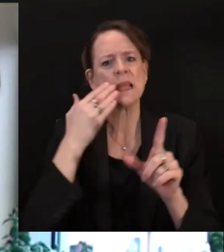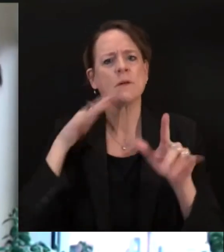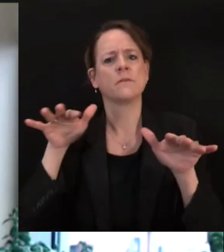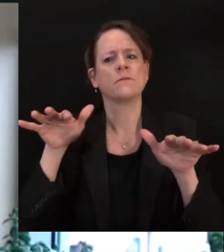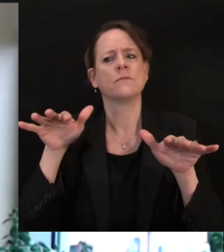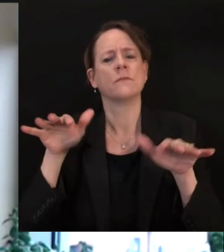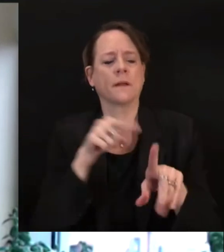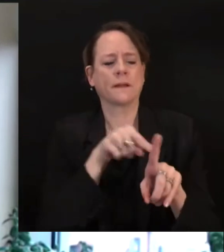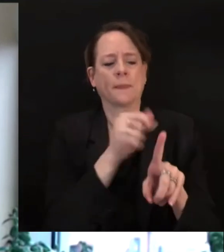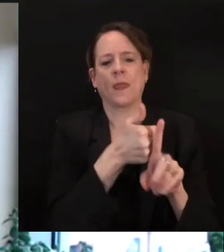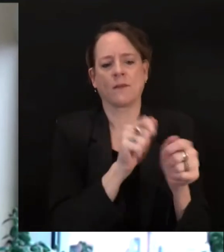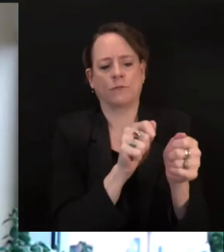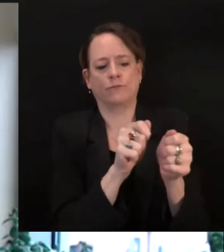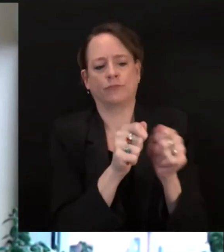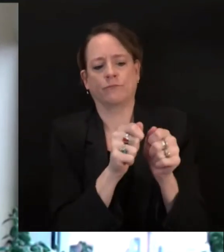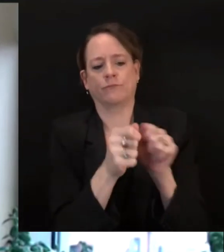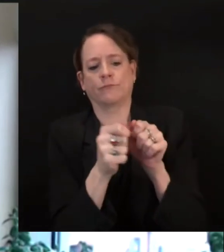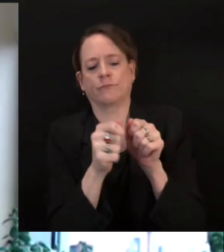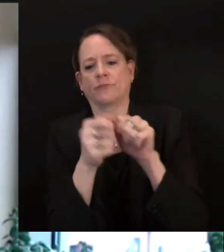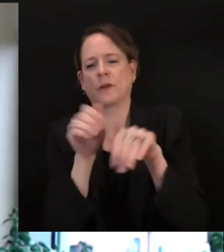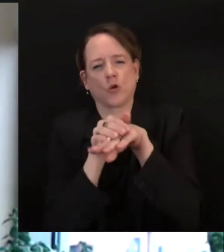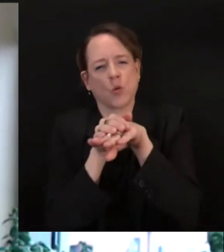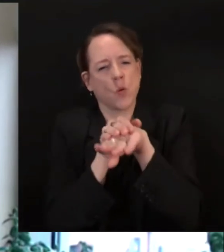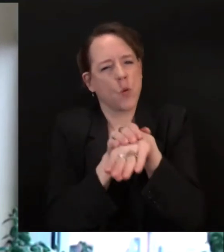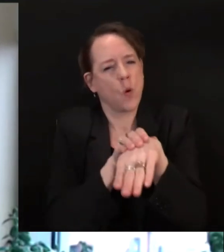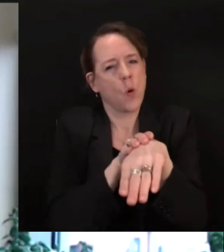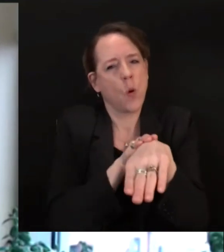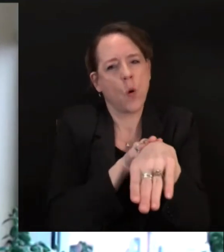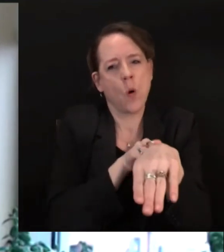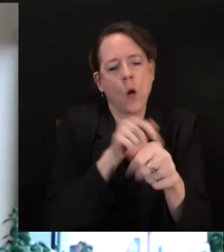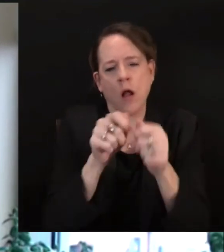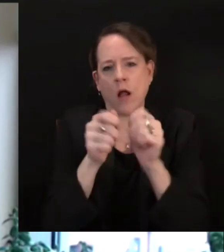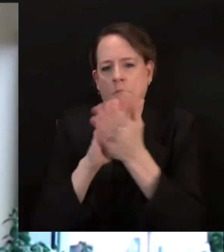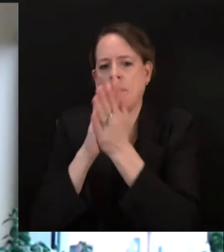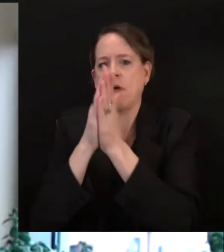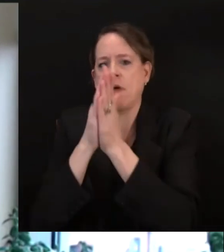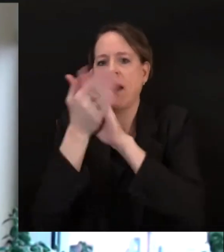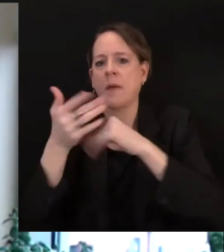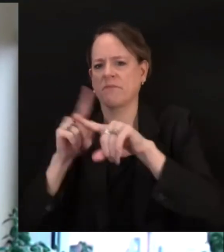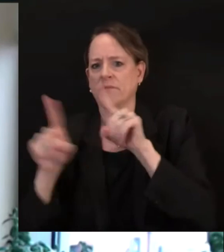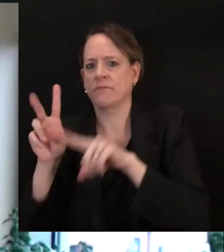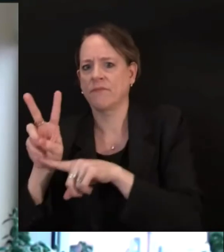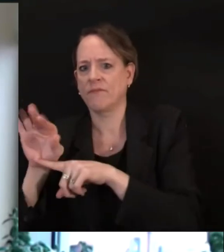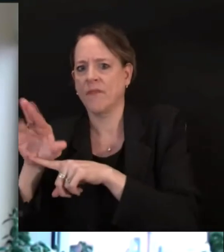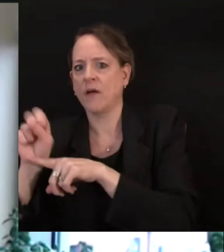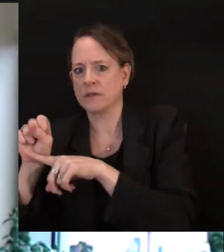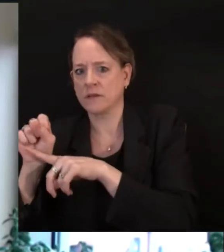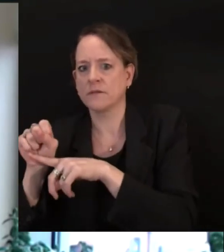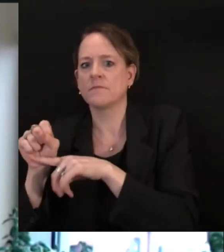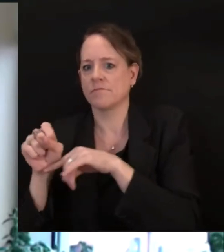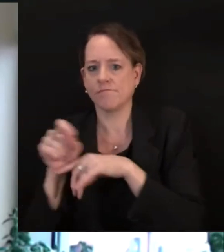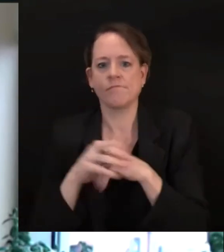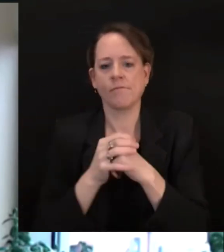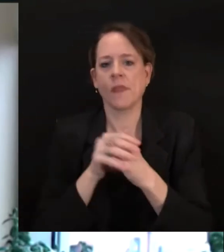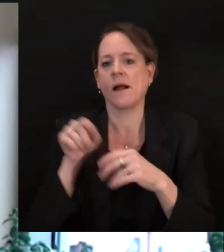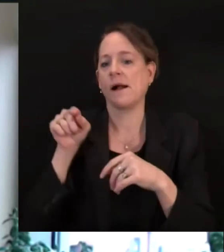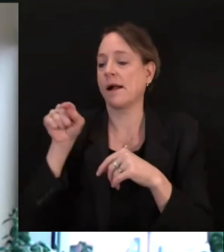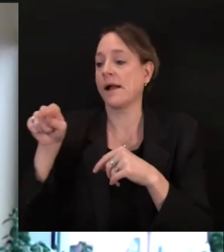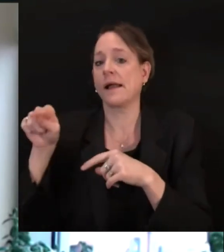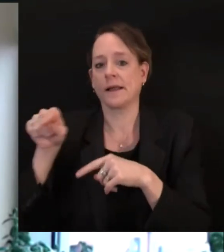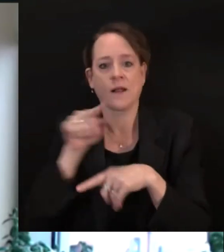to see over time through random mutations some changes in the viral makeup. So here in Wisconsin, we're looking for it.